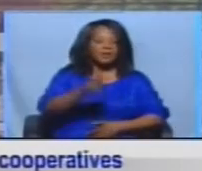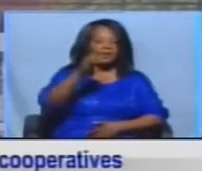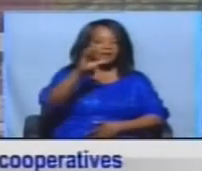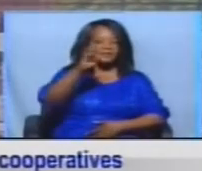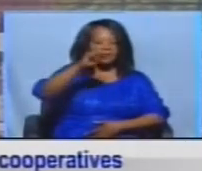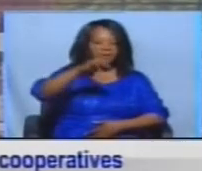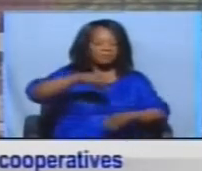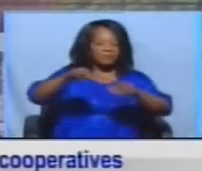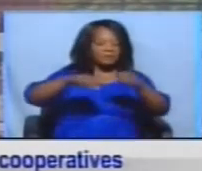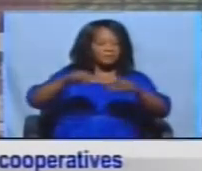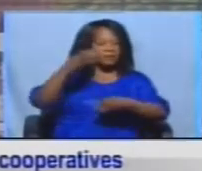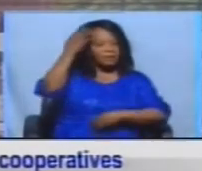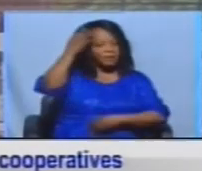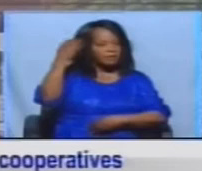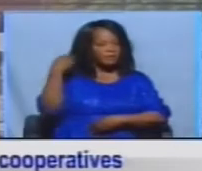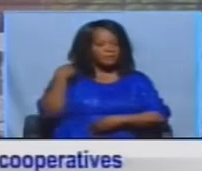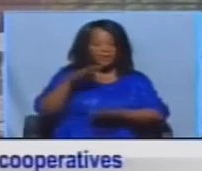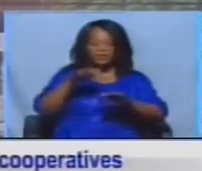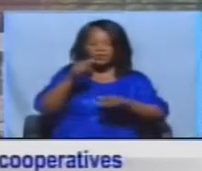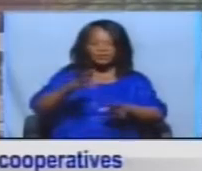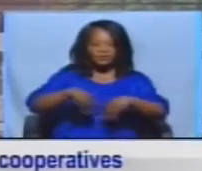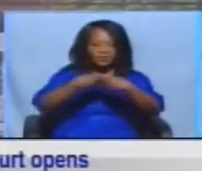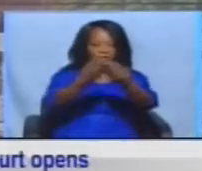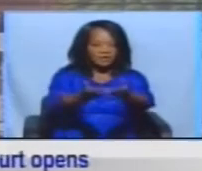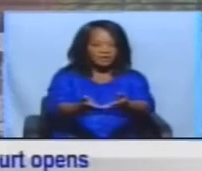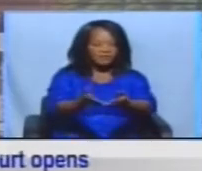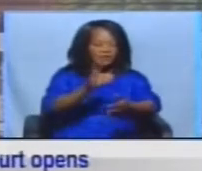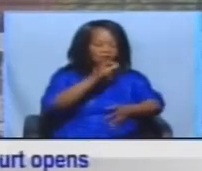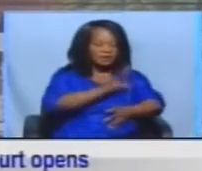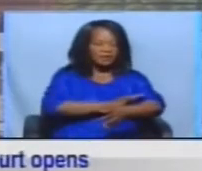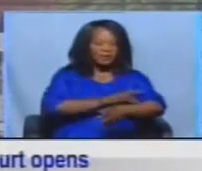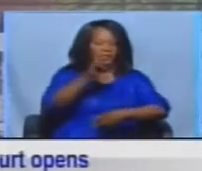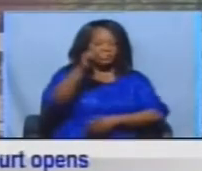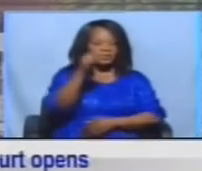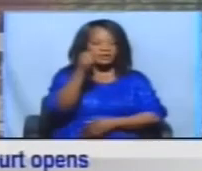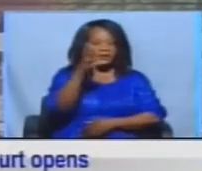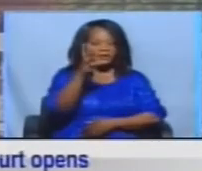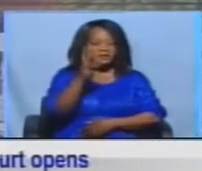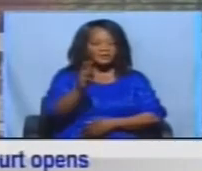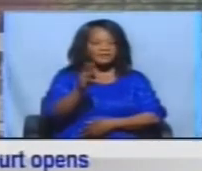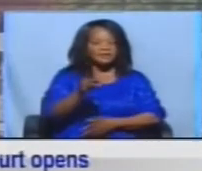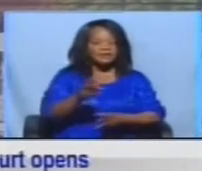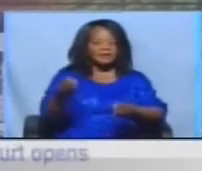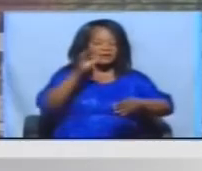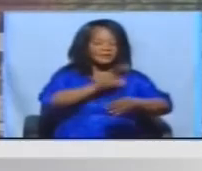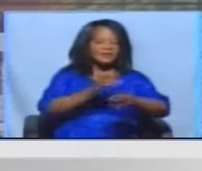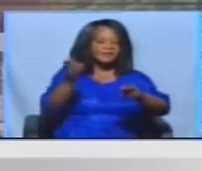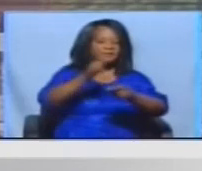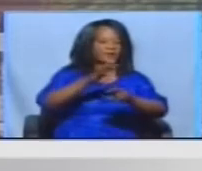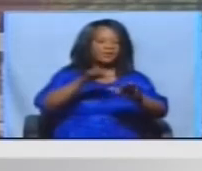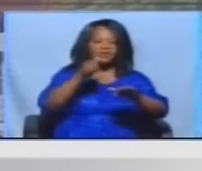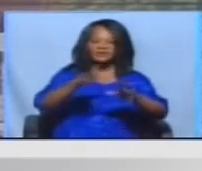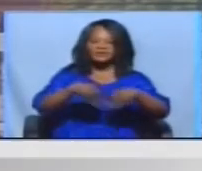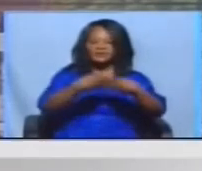management opted not to reward its staff any pay rise in 2016 owing to turbulences in the extractive